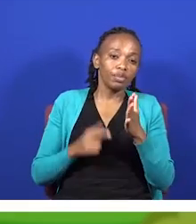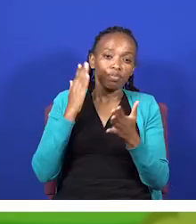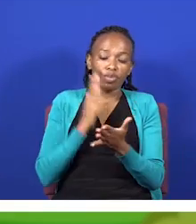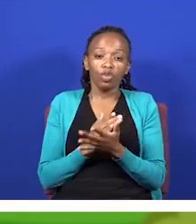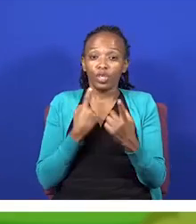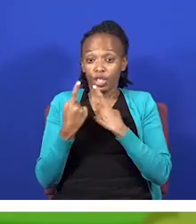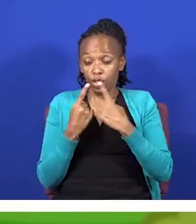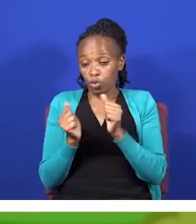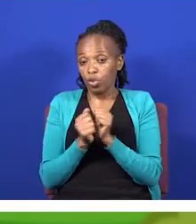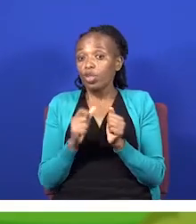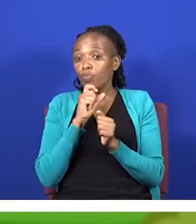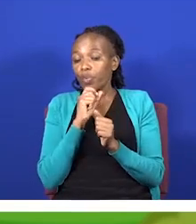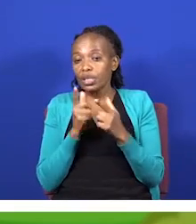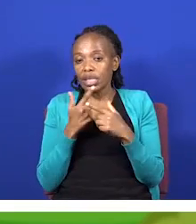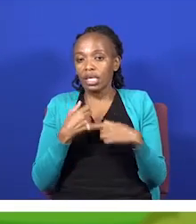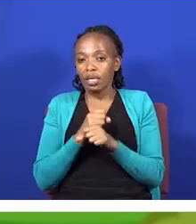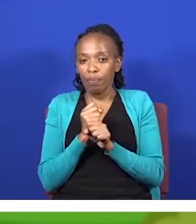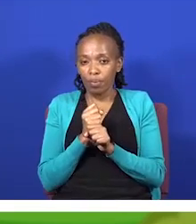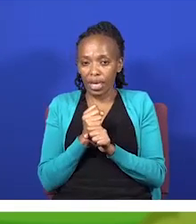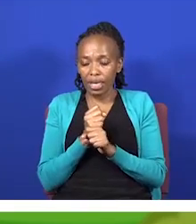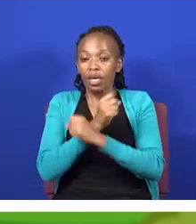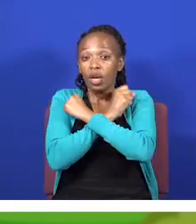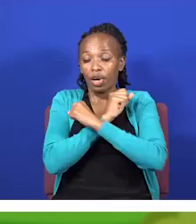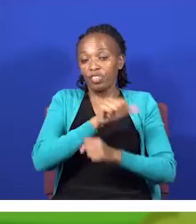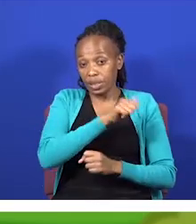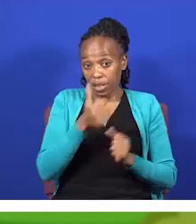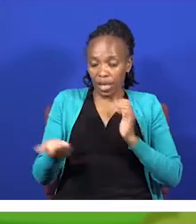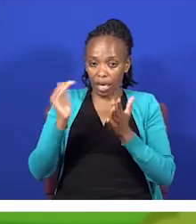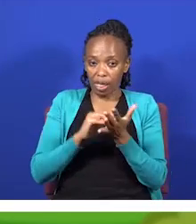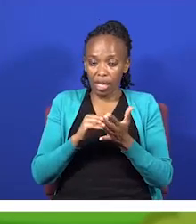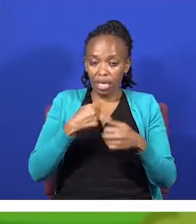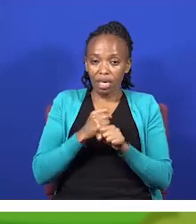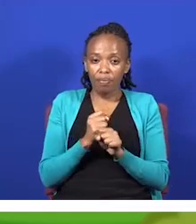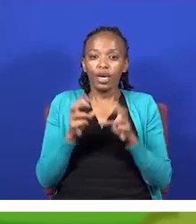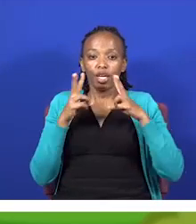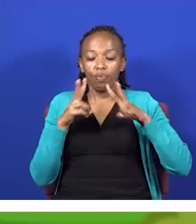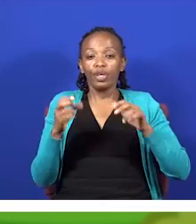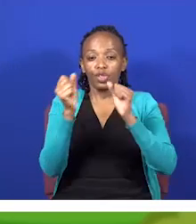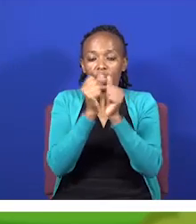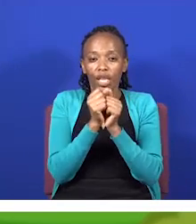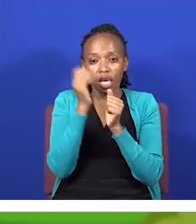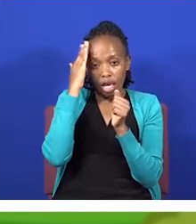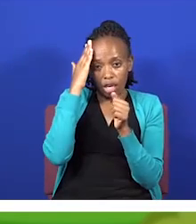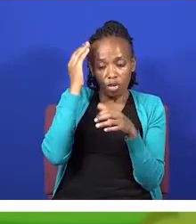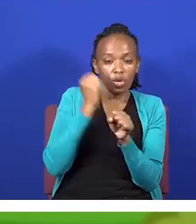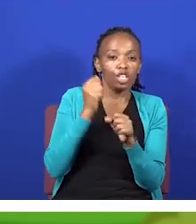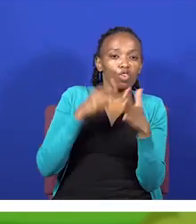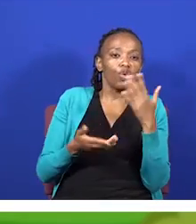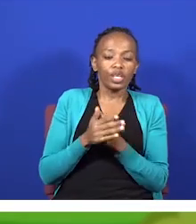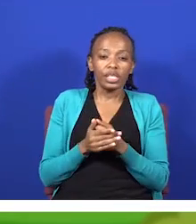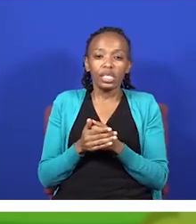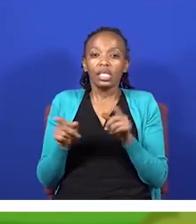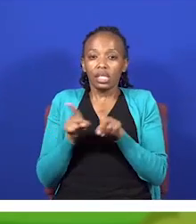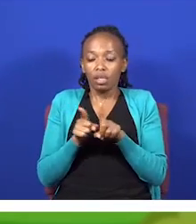to them. And he made them love each other again. He made them make peace together. And do you know what he did? He was